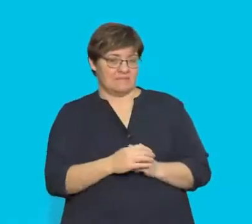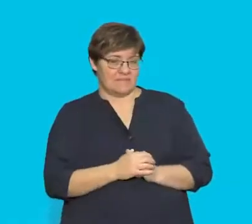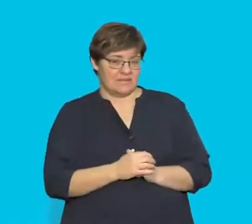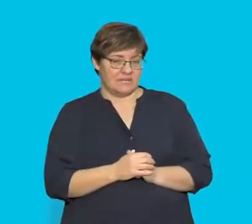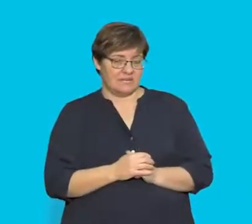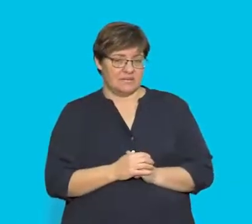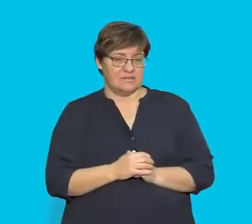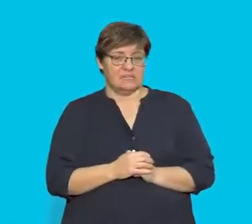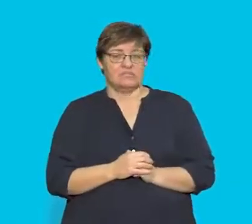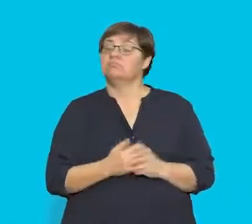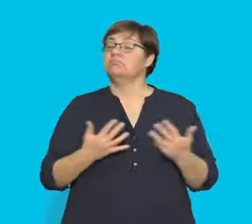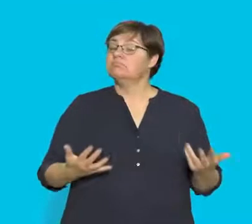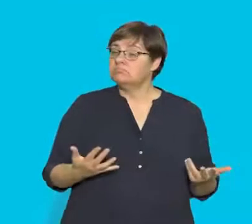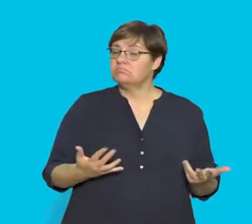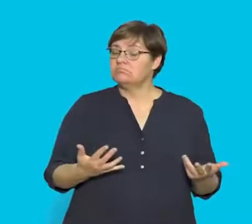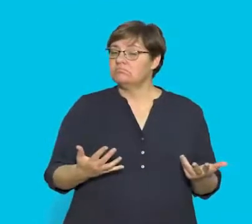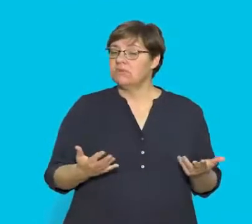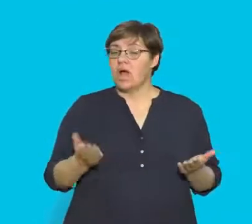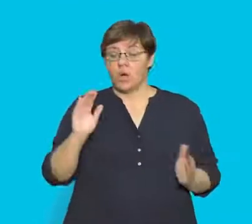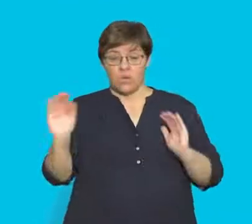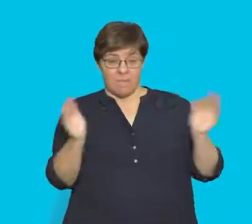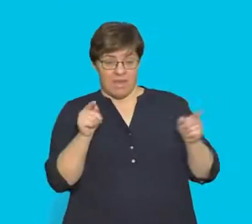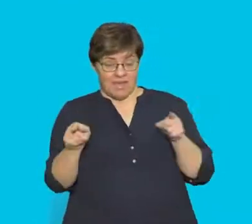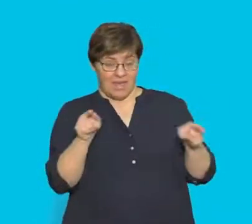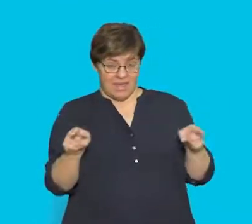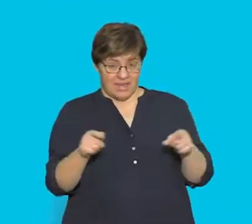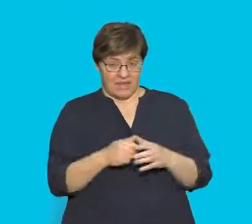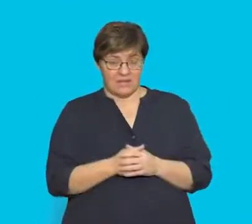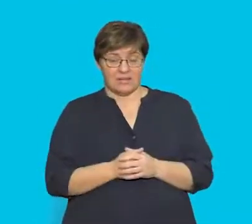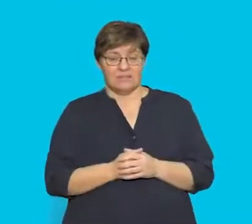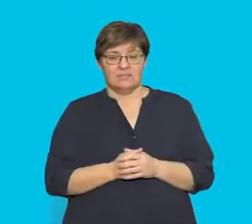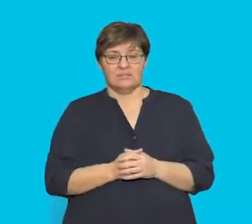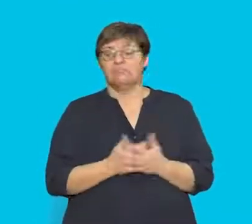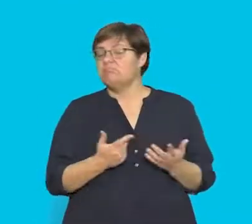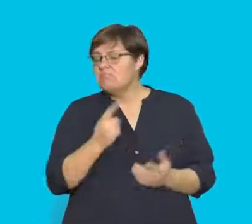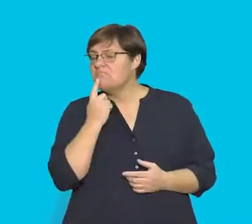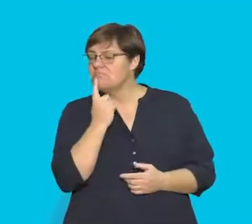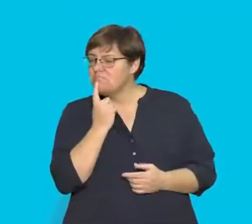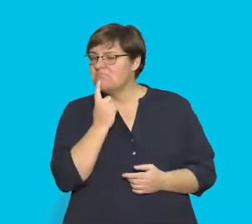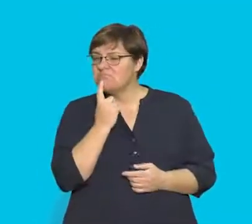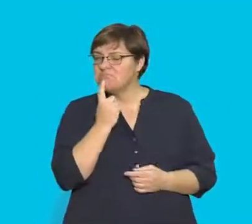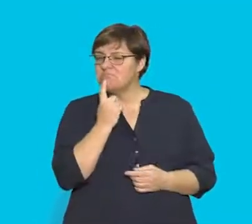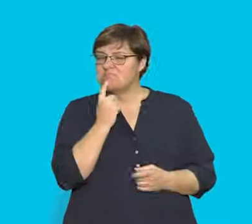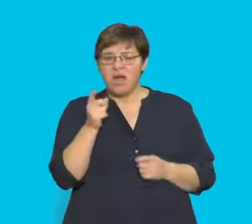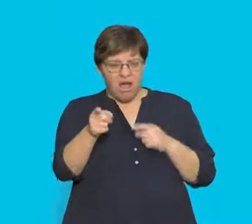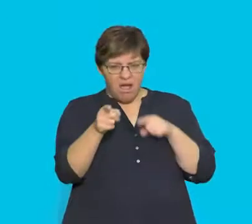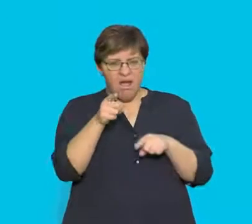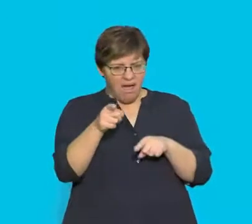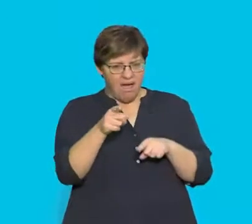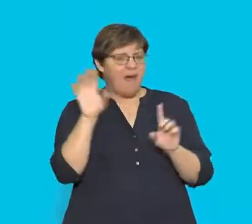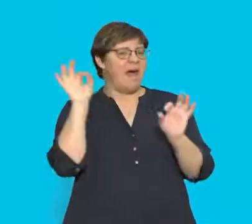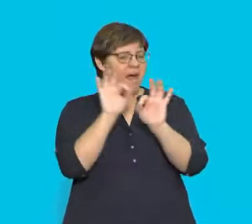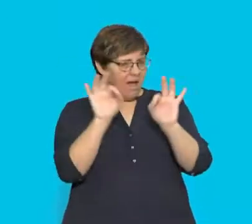a magnet. In fact, if we compare these two pictures, then I would reckon that they're